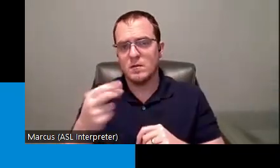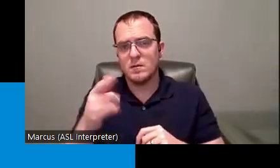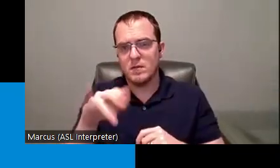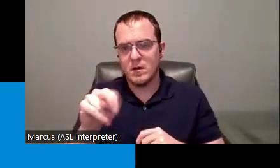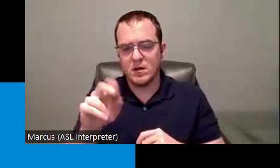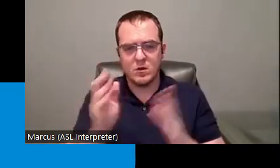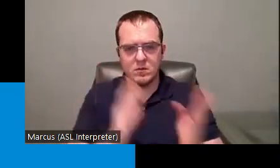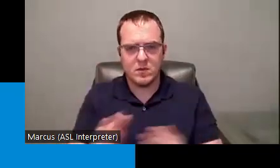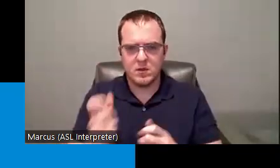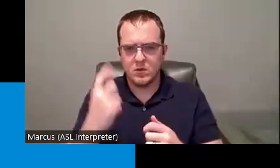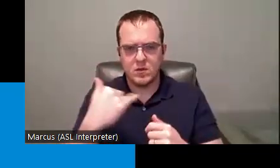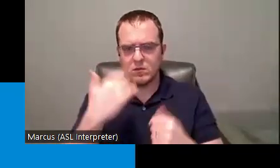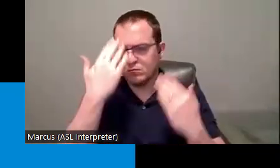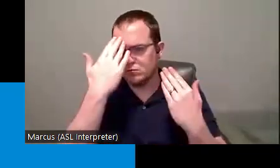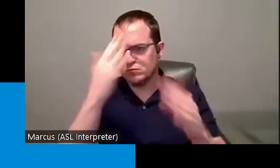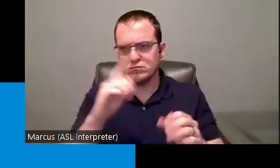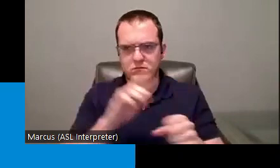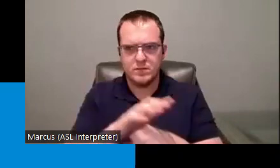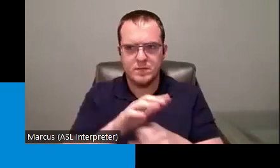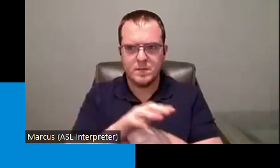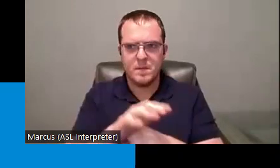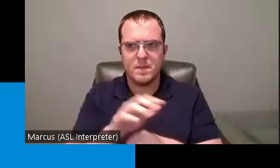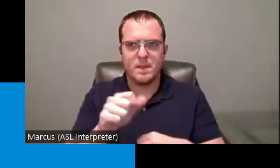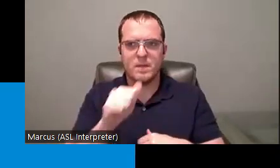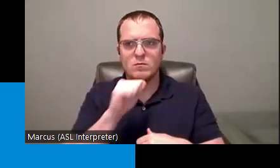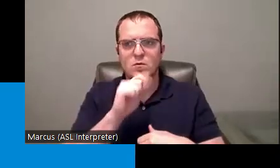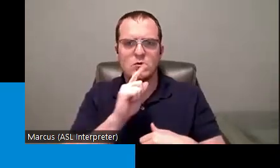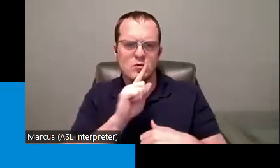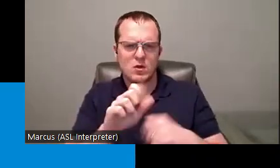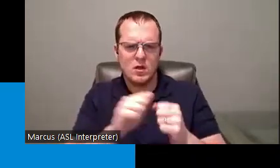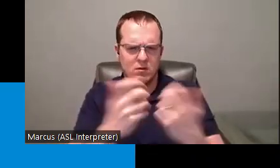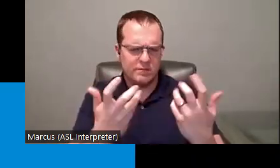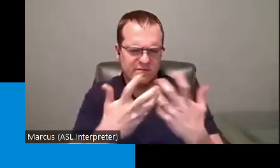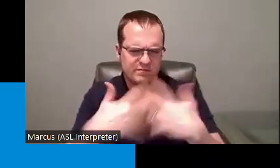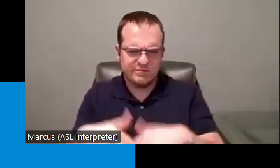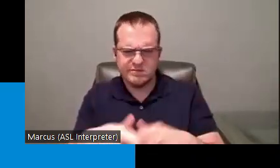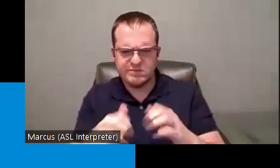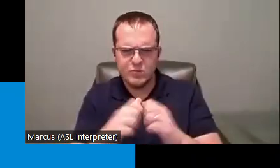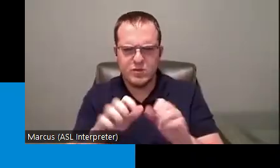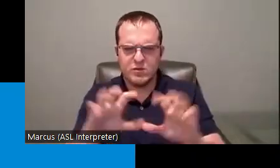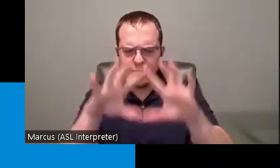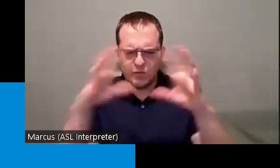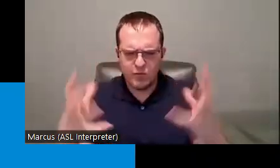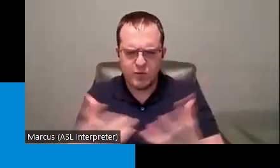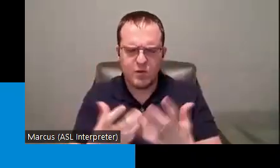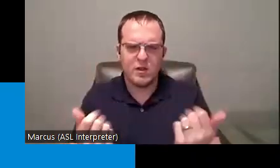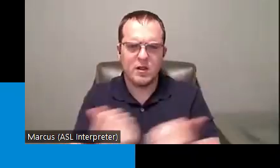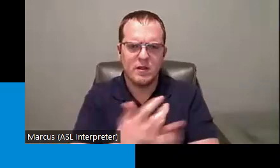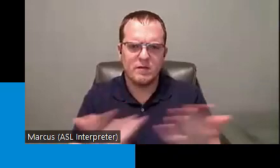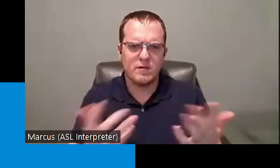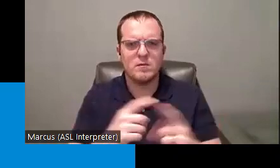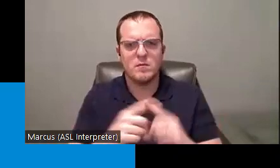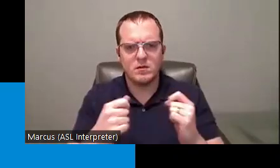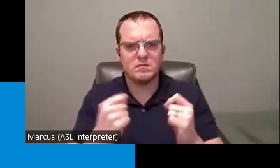we don't know enough. And we're not sure how this fits in the greater overall picture. However, I